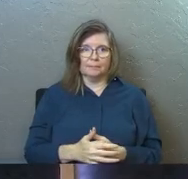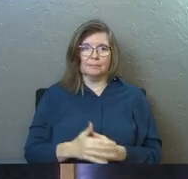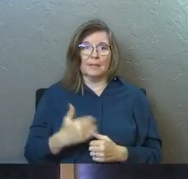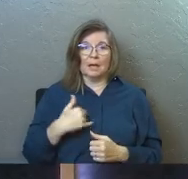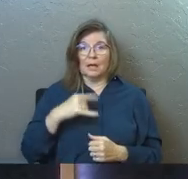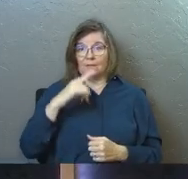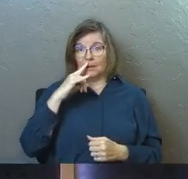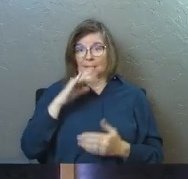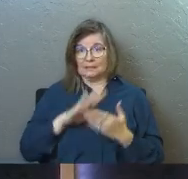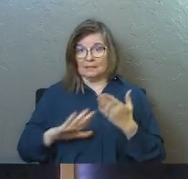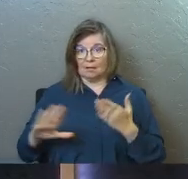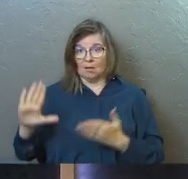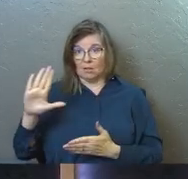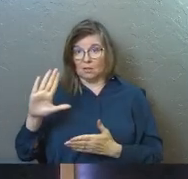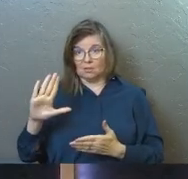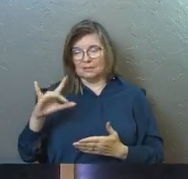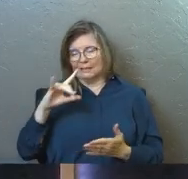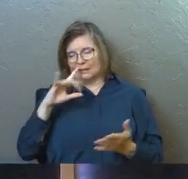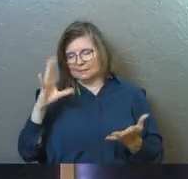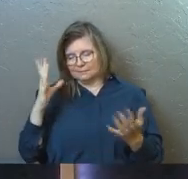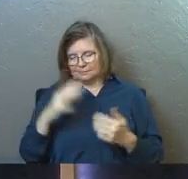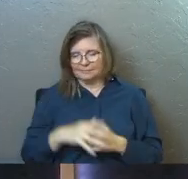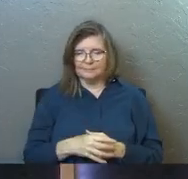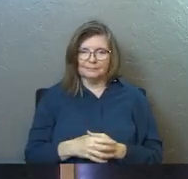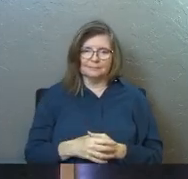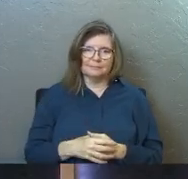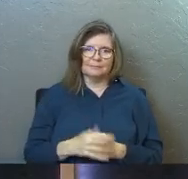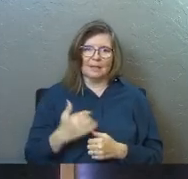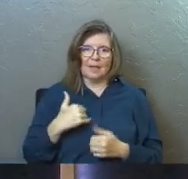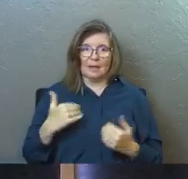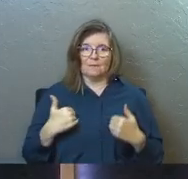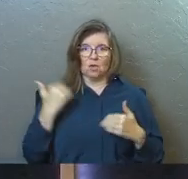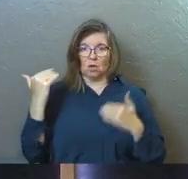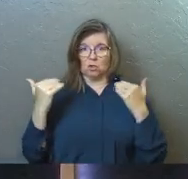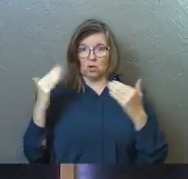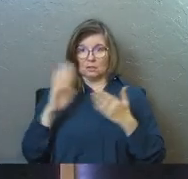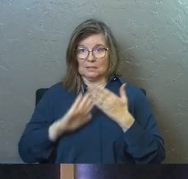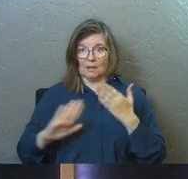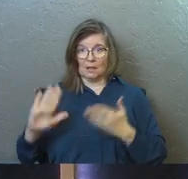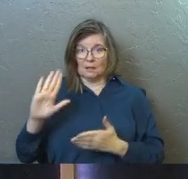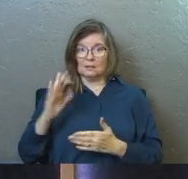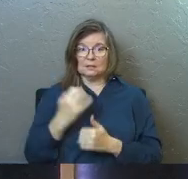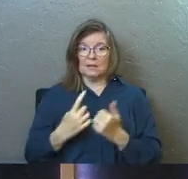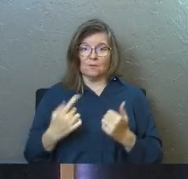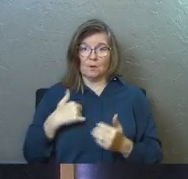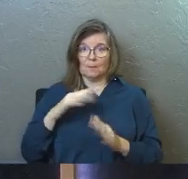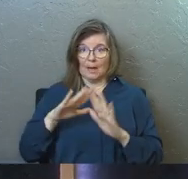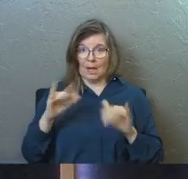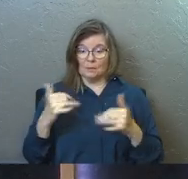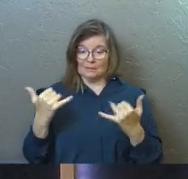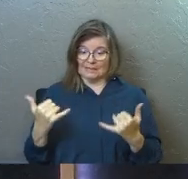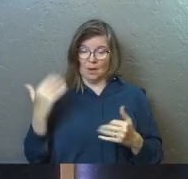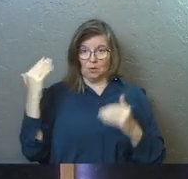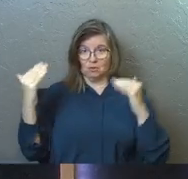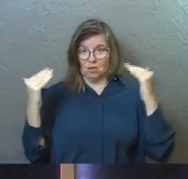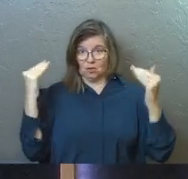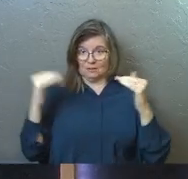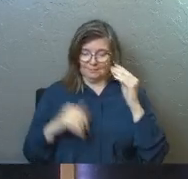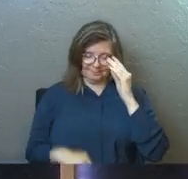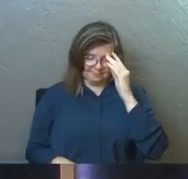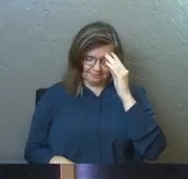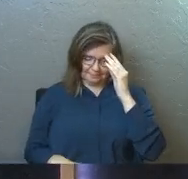I've got some kids in college. Kids. I've got some young adults in college. Everybody in my house is now an adult.